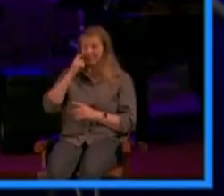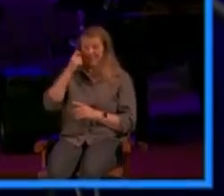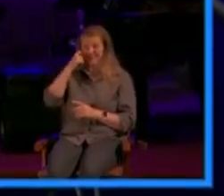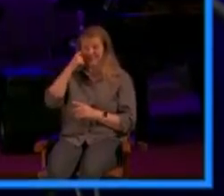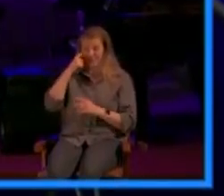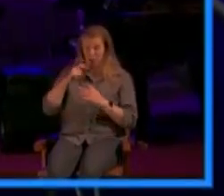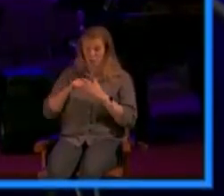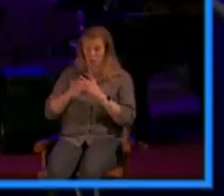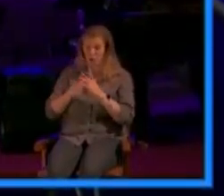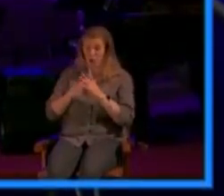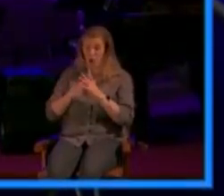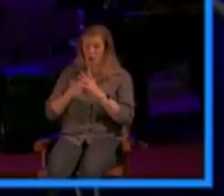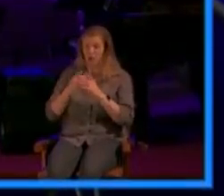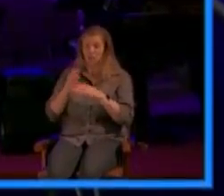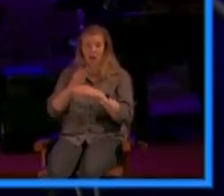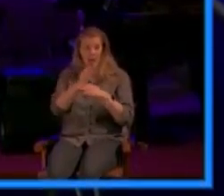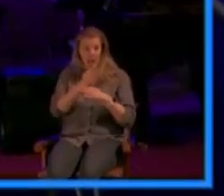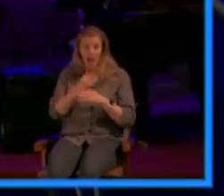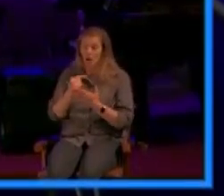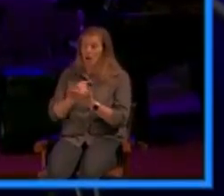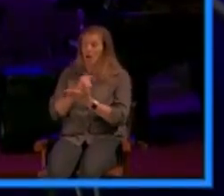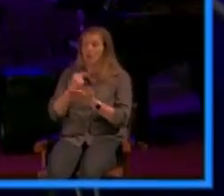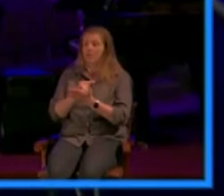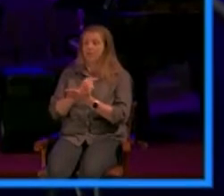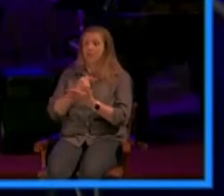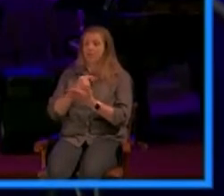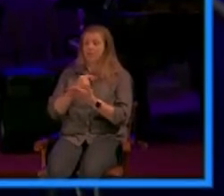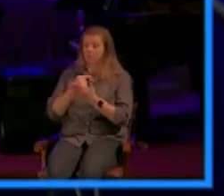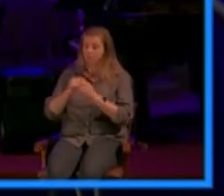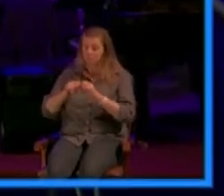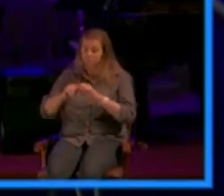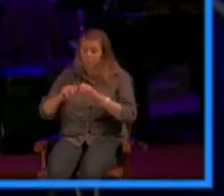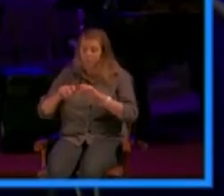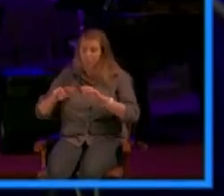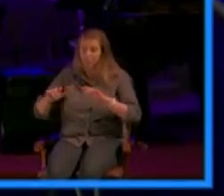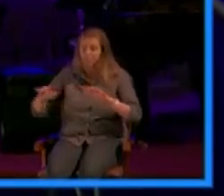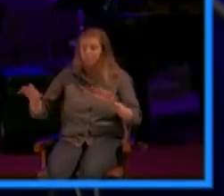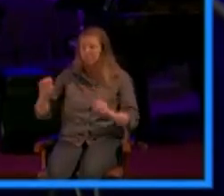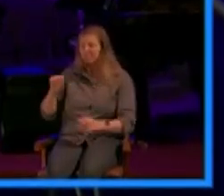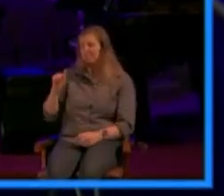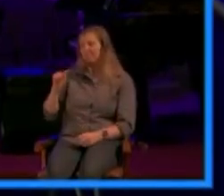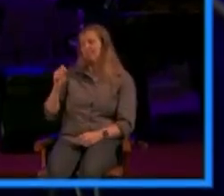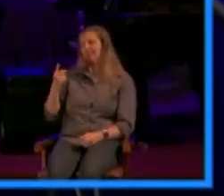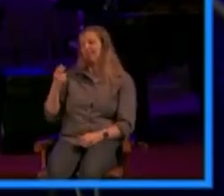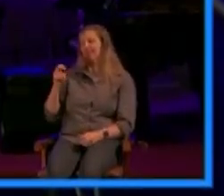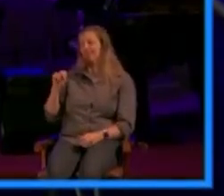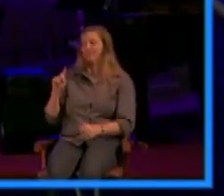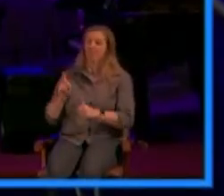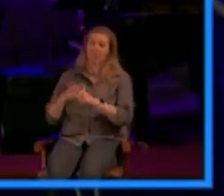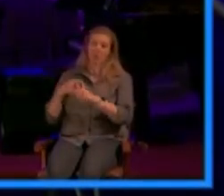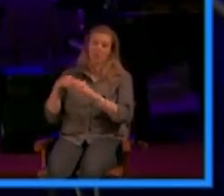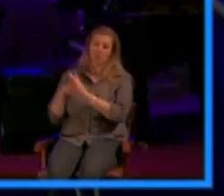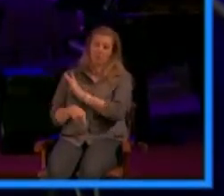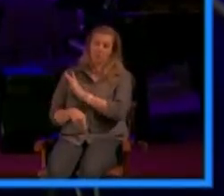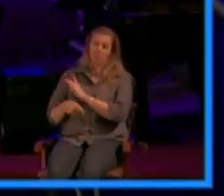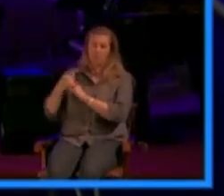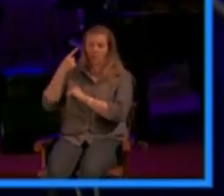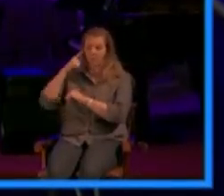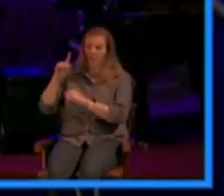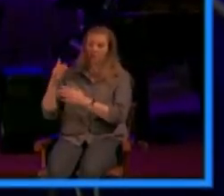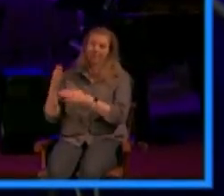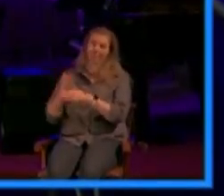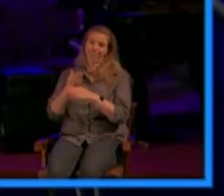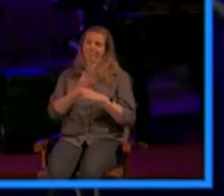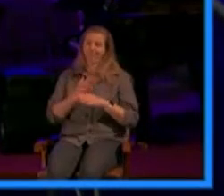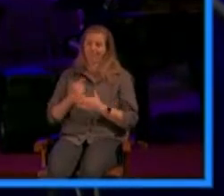his Damascus Road experience and came to be a Christ follower himself. I'm actually convinced that Paul,